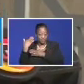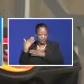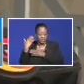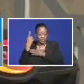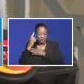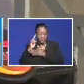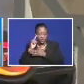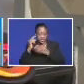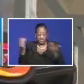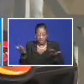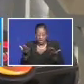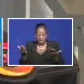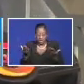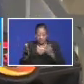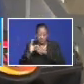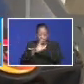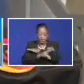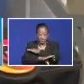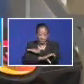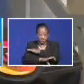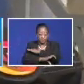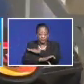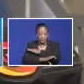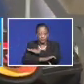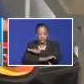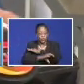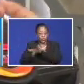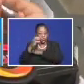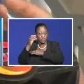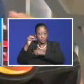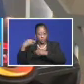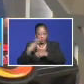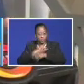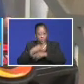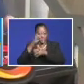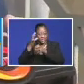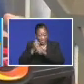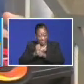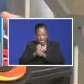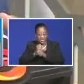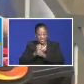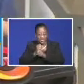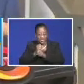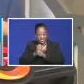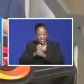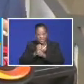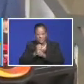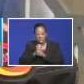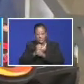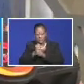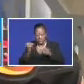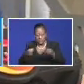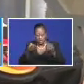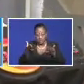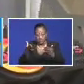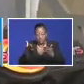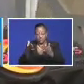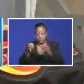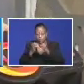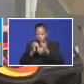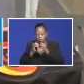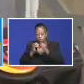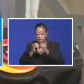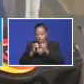us in country, once we would have gotten the potential to offer additional vaccines, there